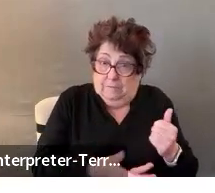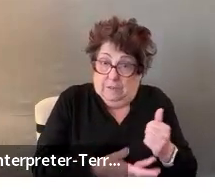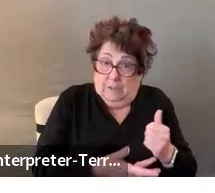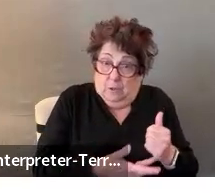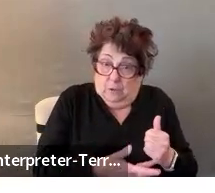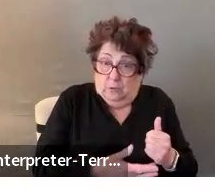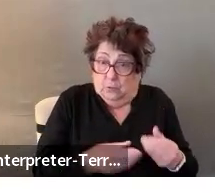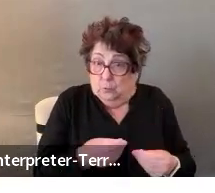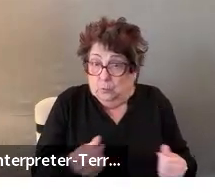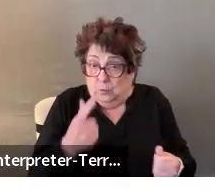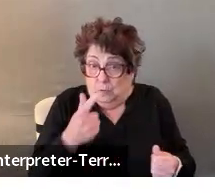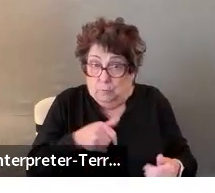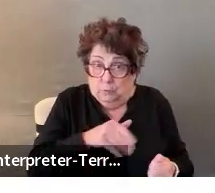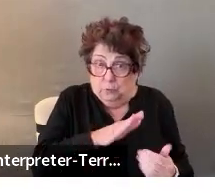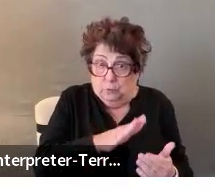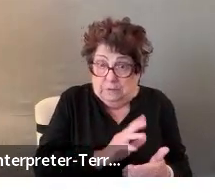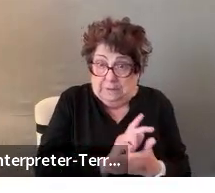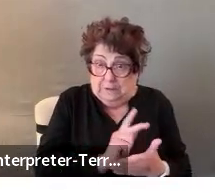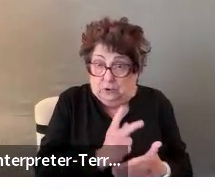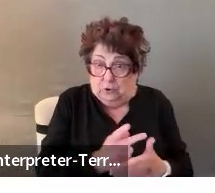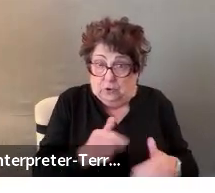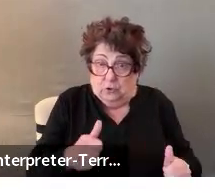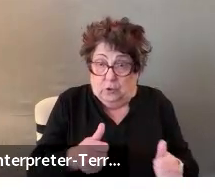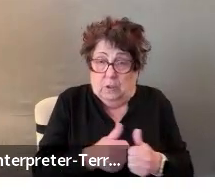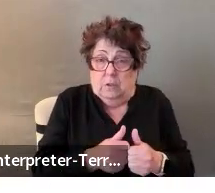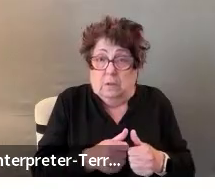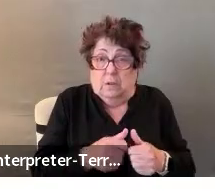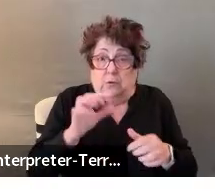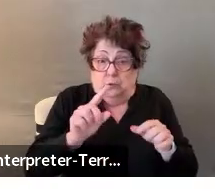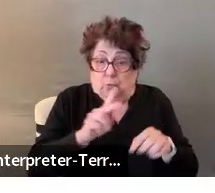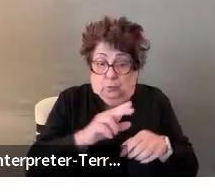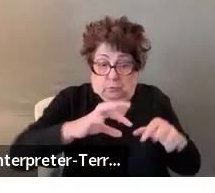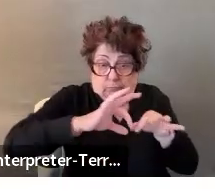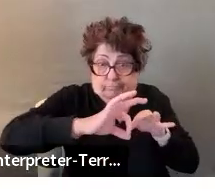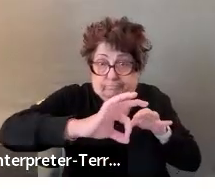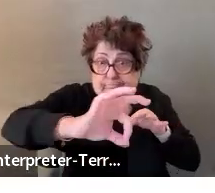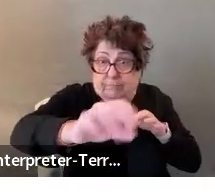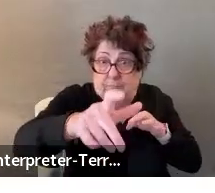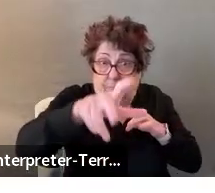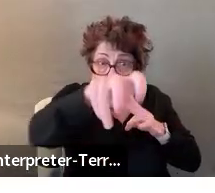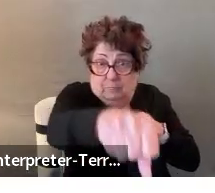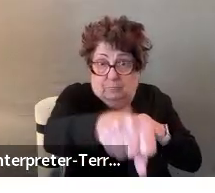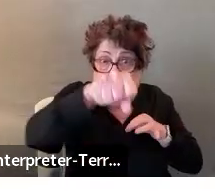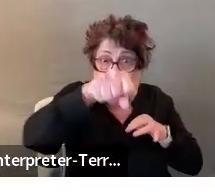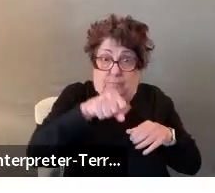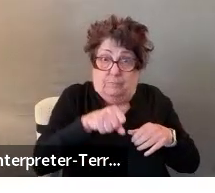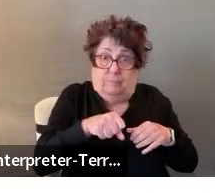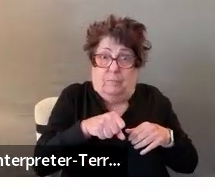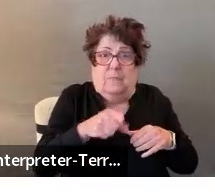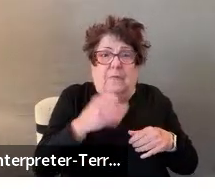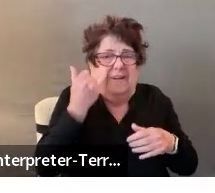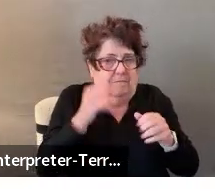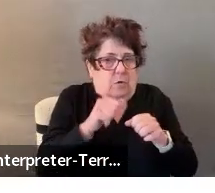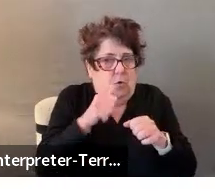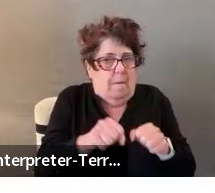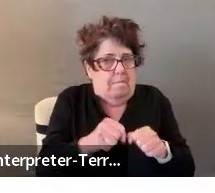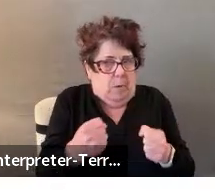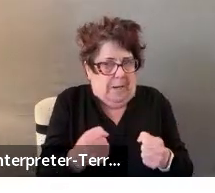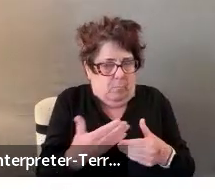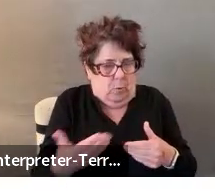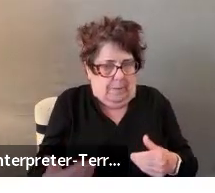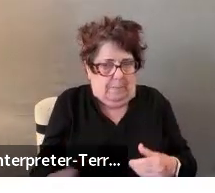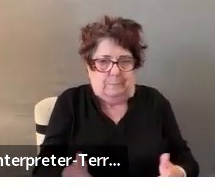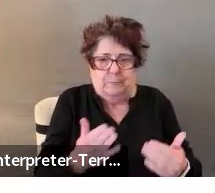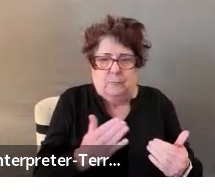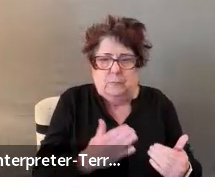kitchen challenges include use a reacher to access non-breakable items. Move